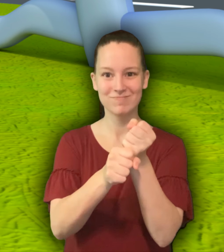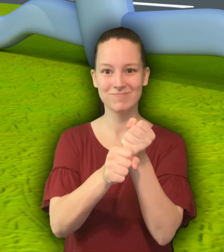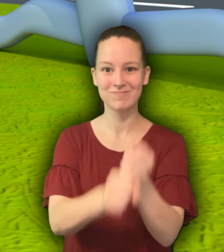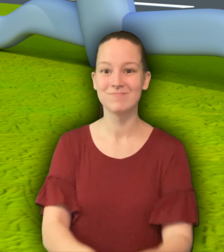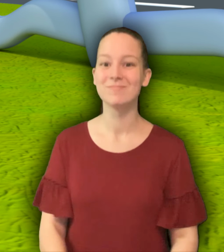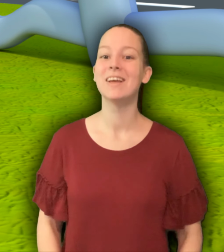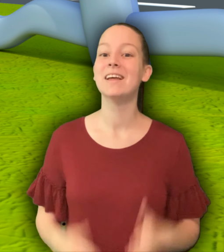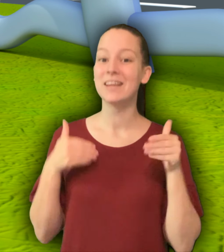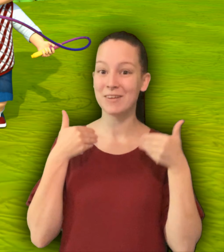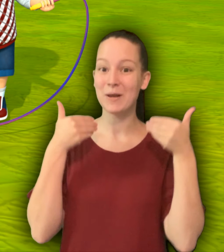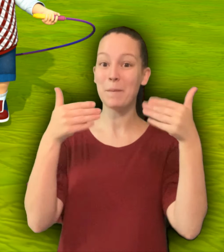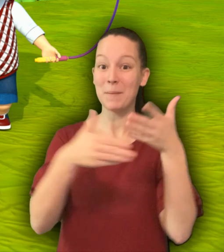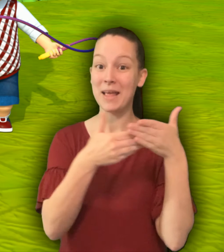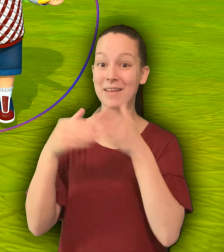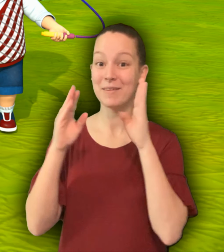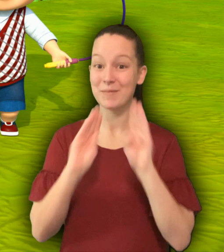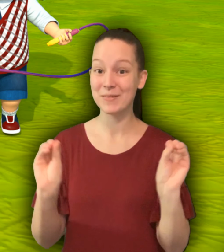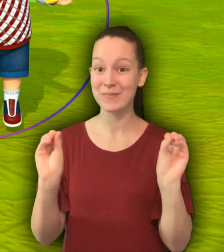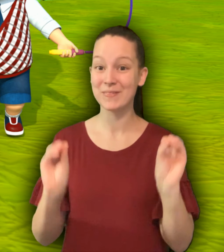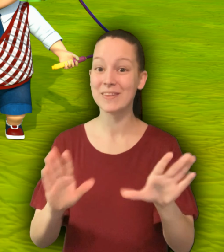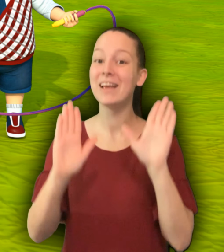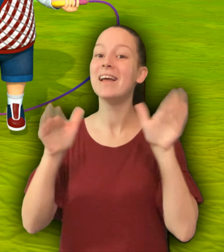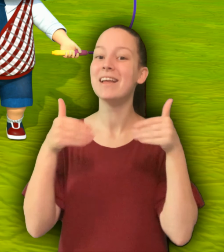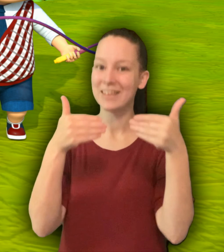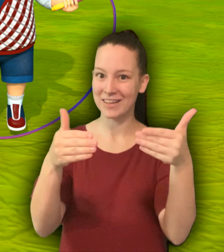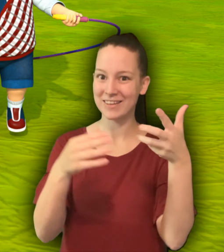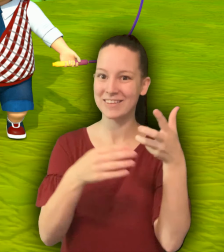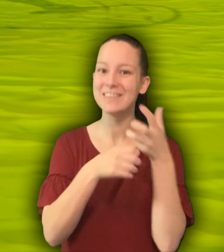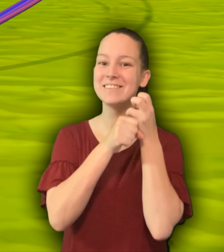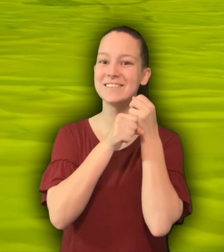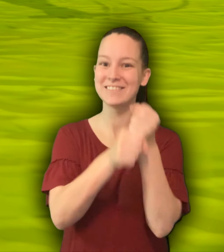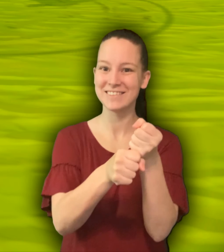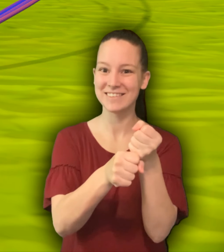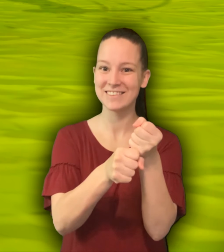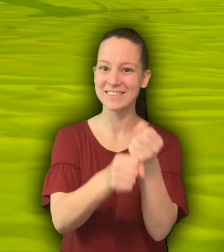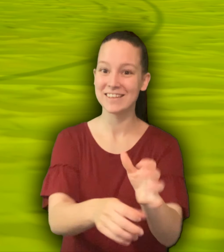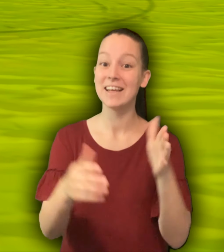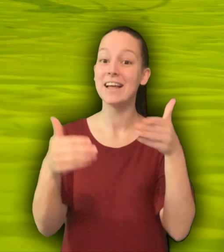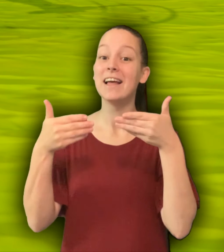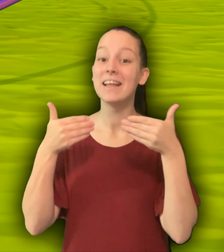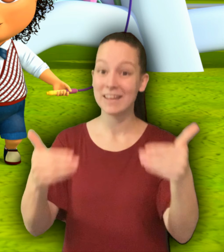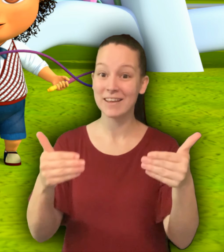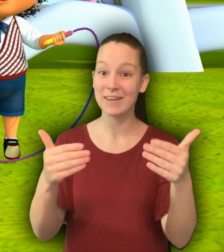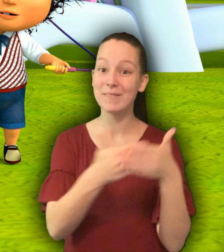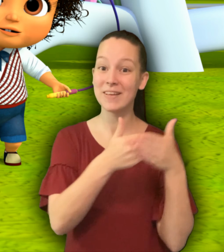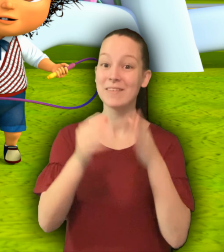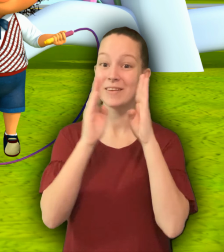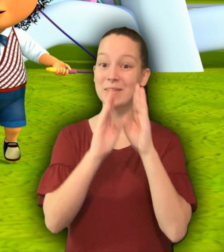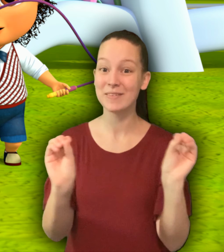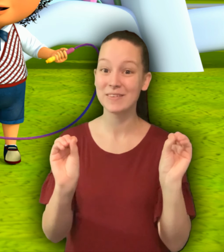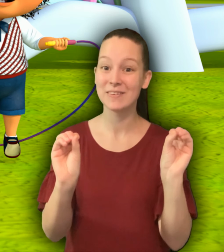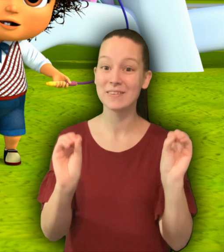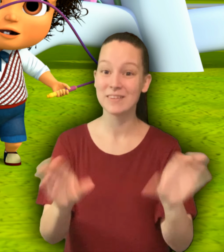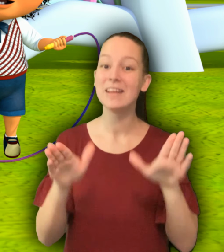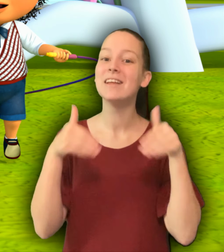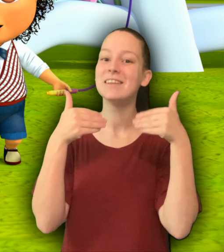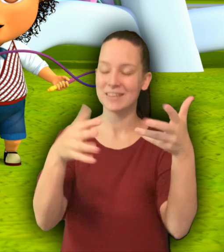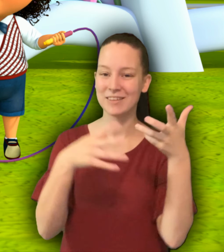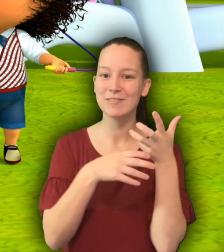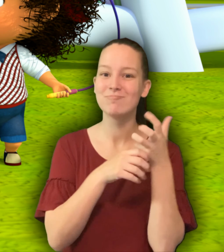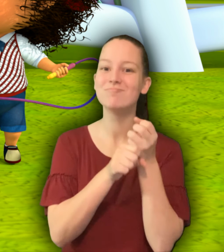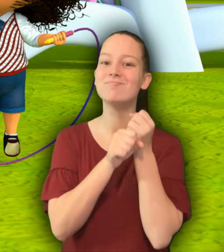hold on tight Here we go, Baby Boo Here we go, hold on tight Here we go, Baby Boo